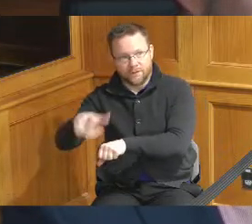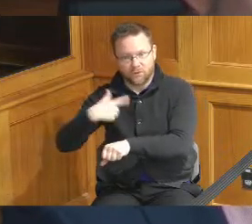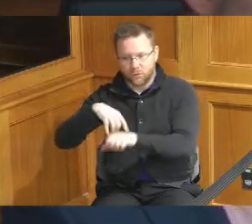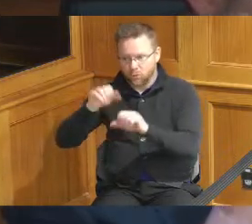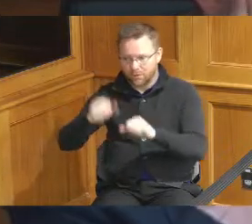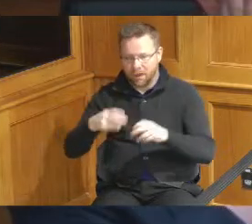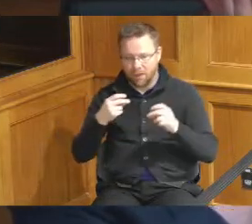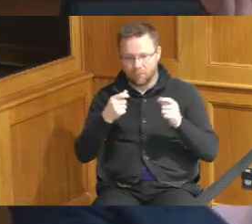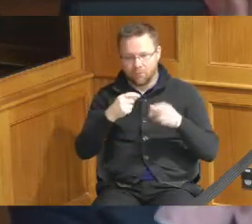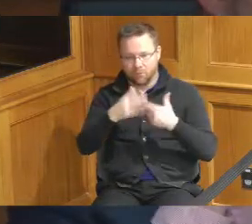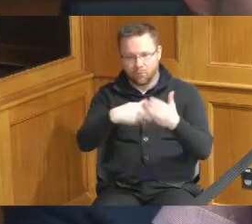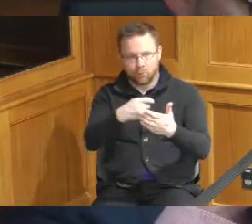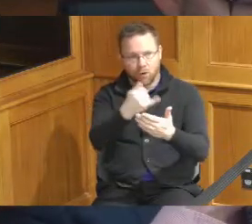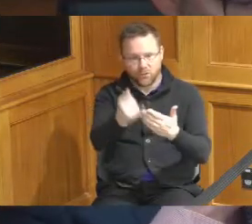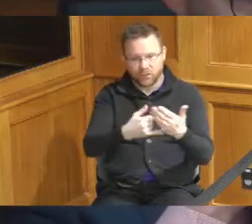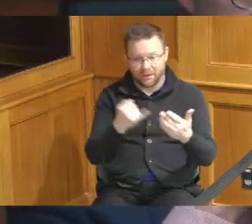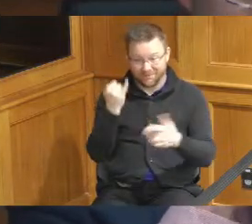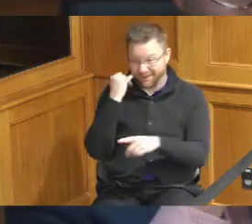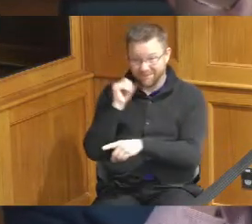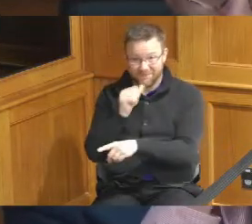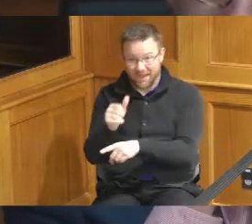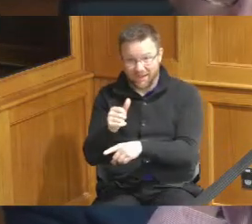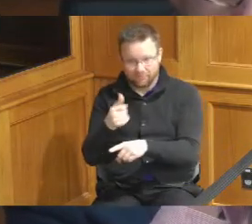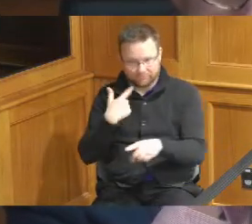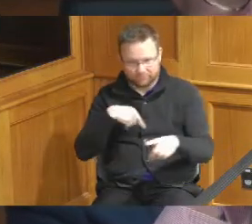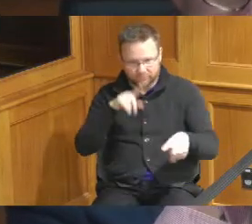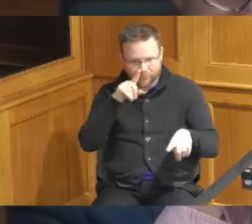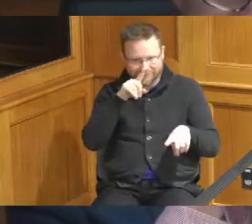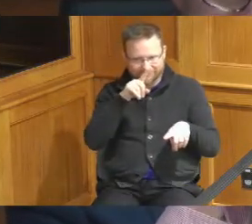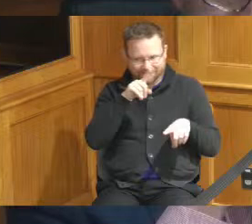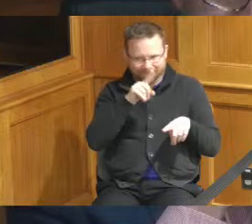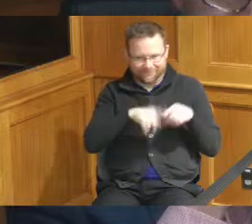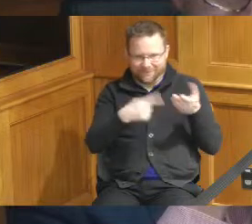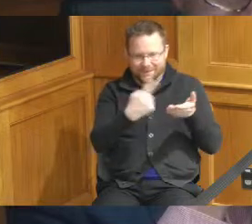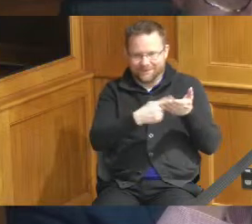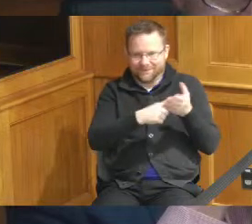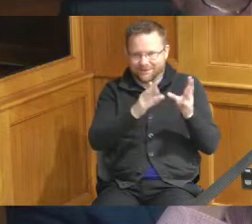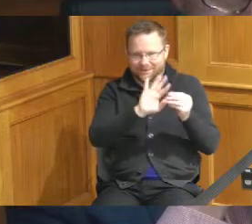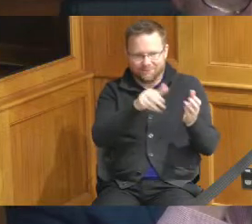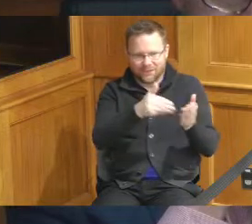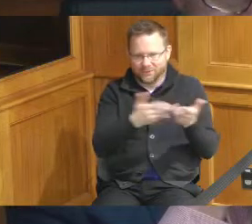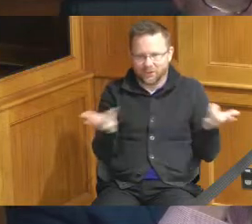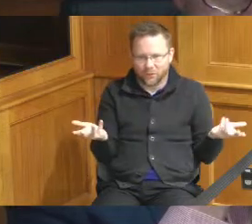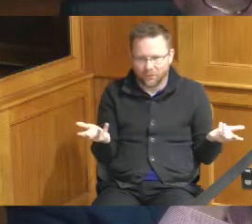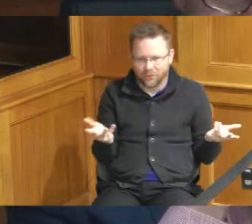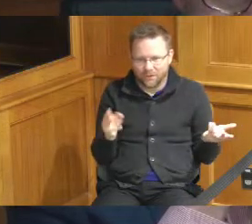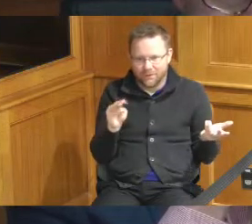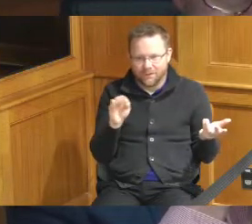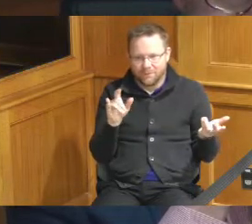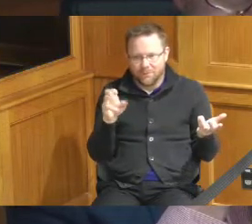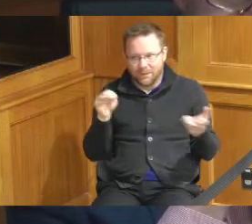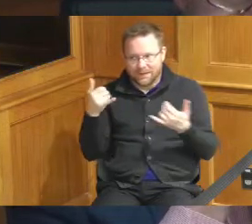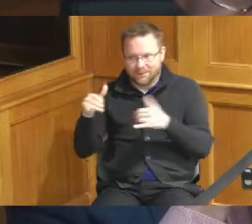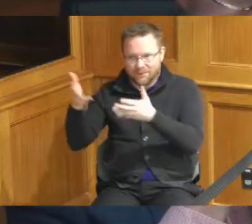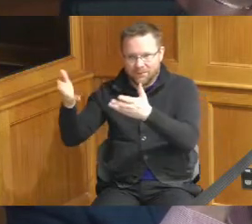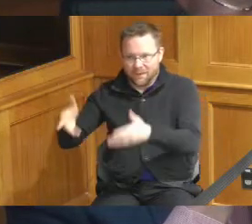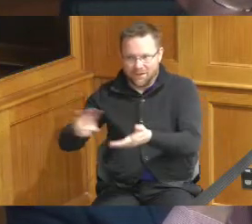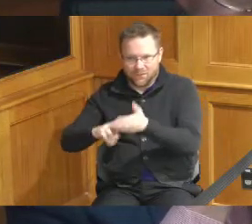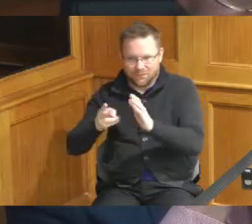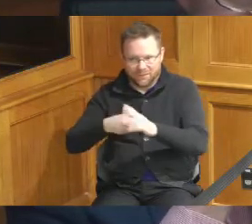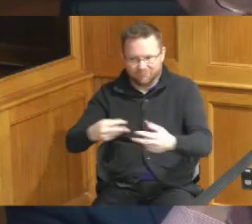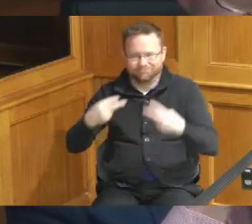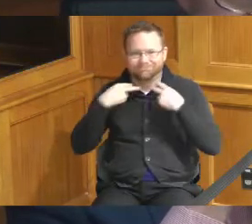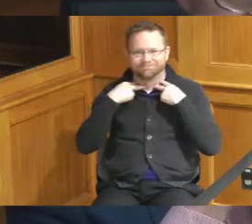moving on this project. Without that, we're not even having this conversation because none of this matters with the Millennium still standing there. And